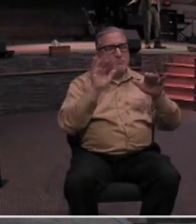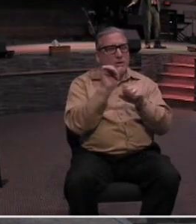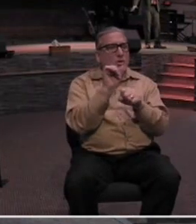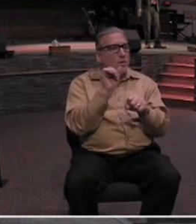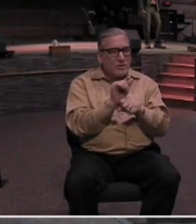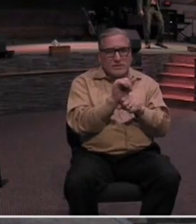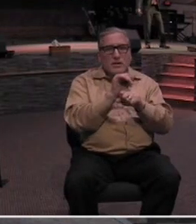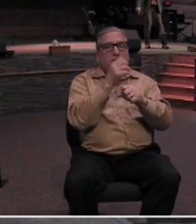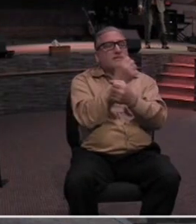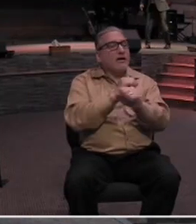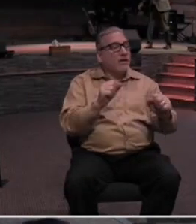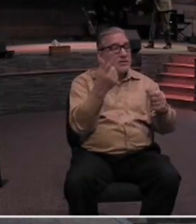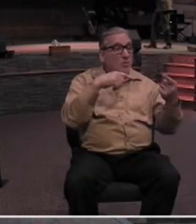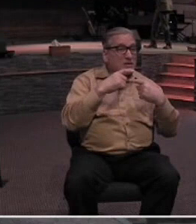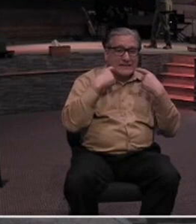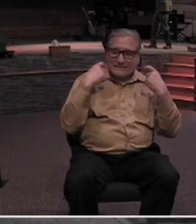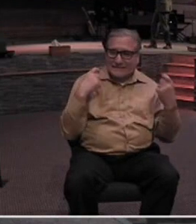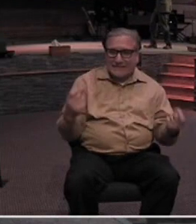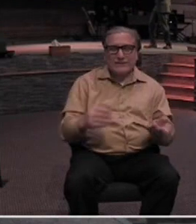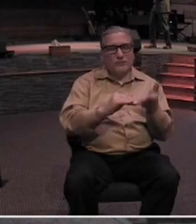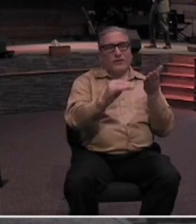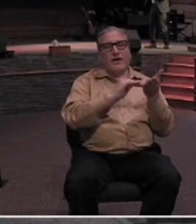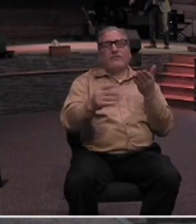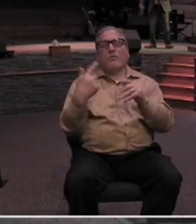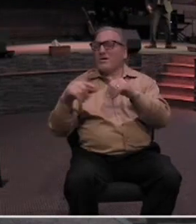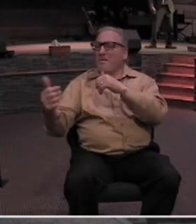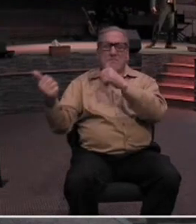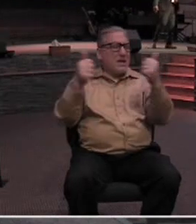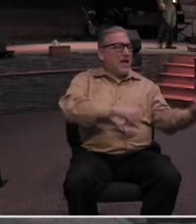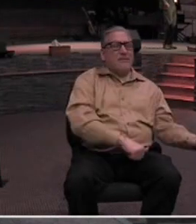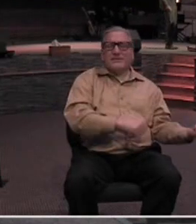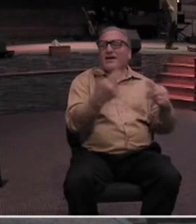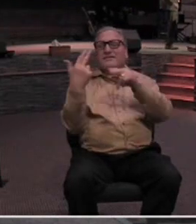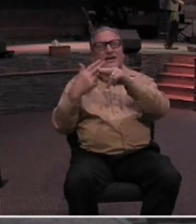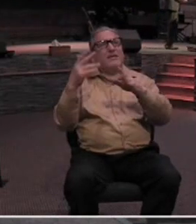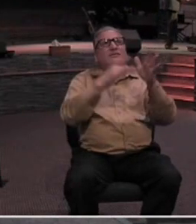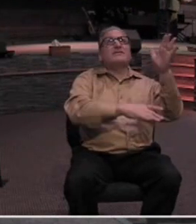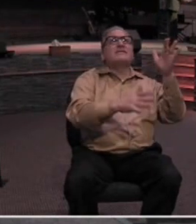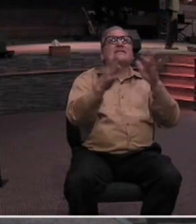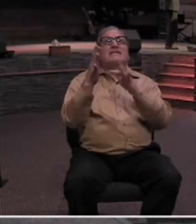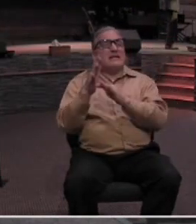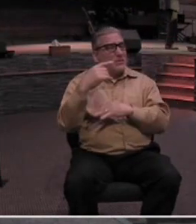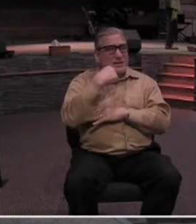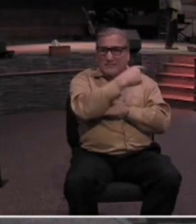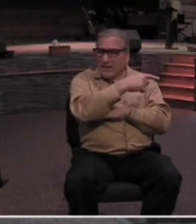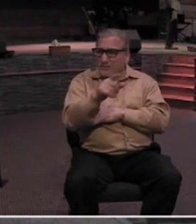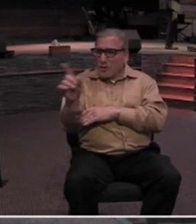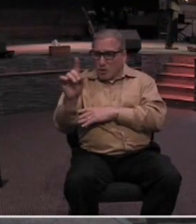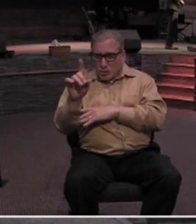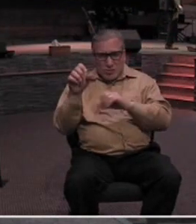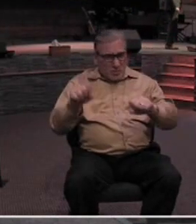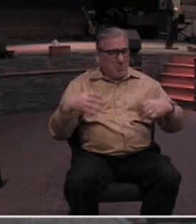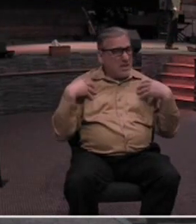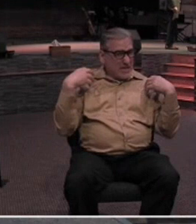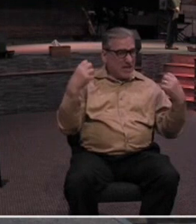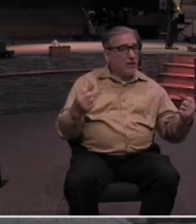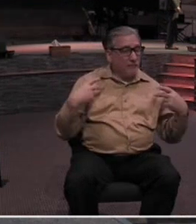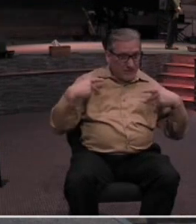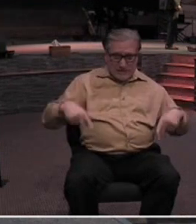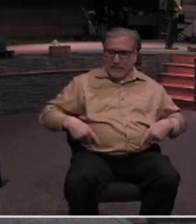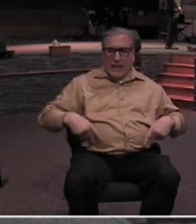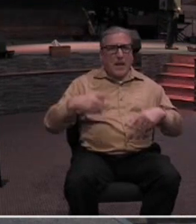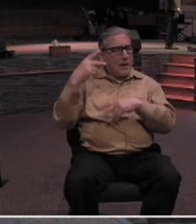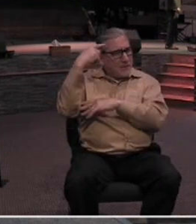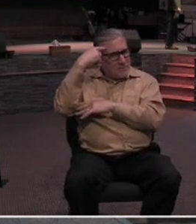your sins are forgiven, when you're baptized in the name of Jesus. Hey, I come to tell somebody, you can be healed physically, you can be healed